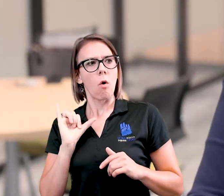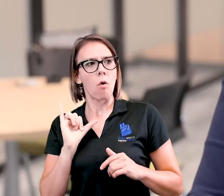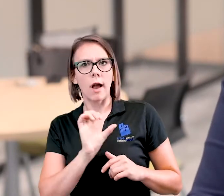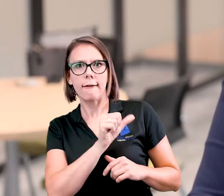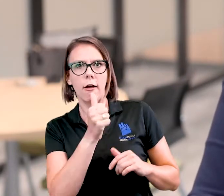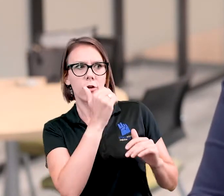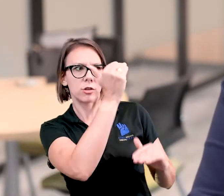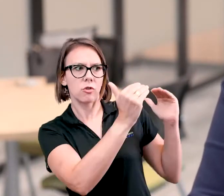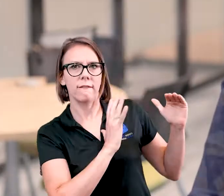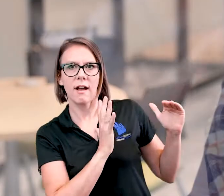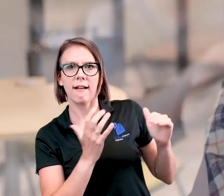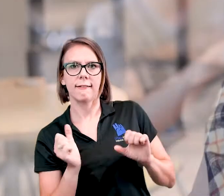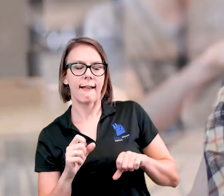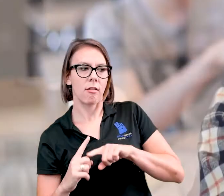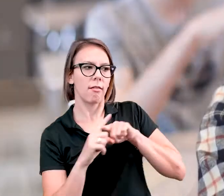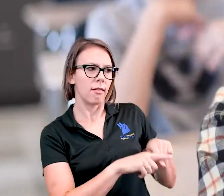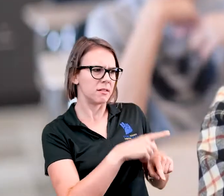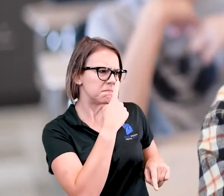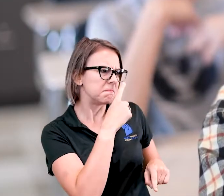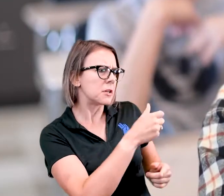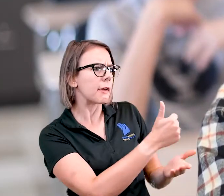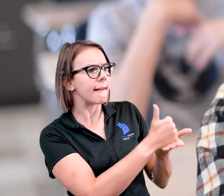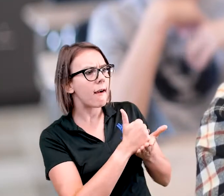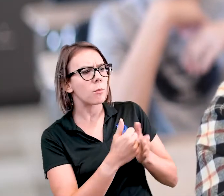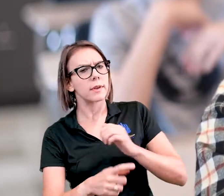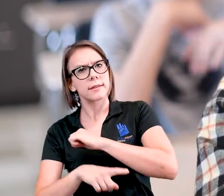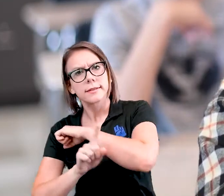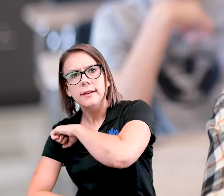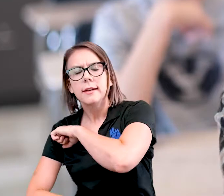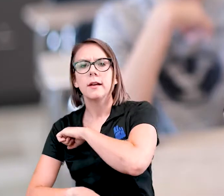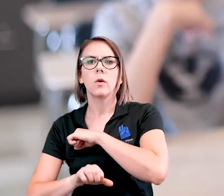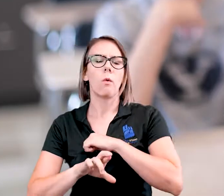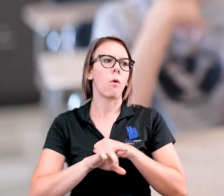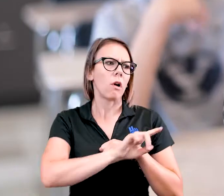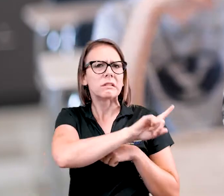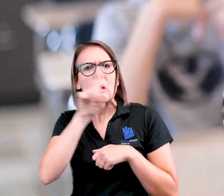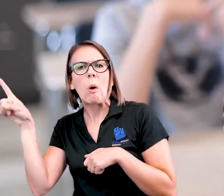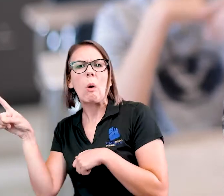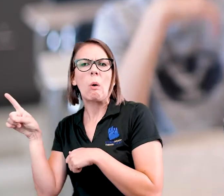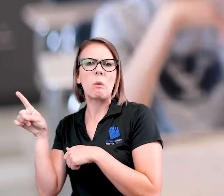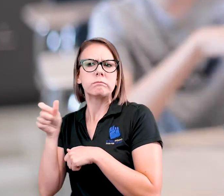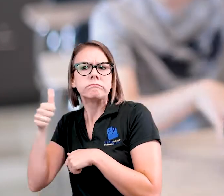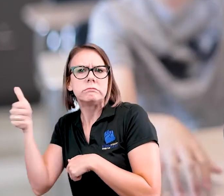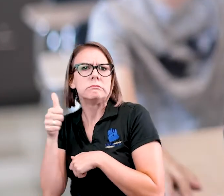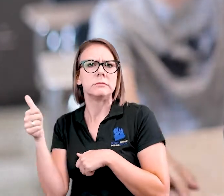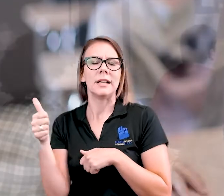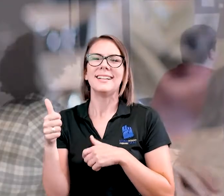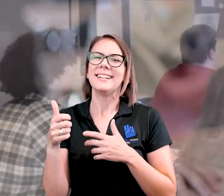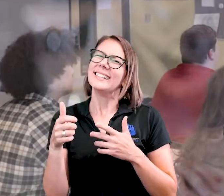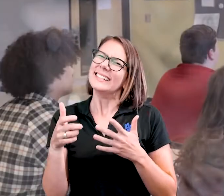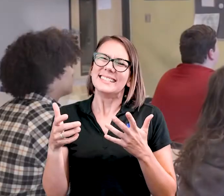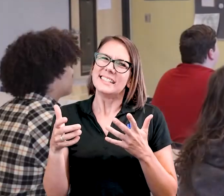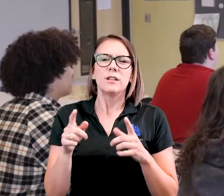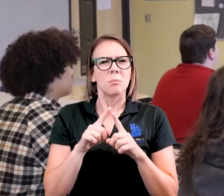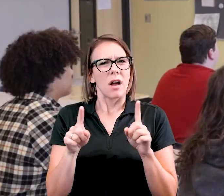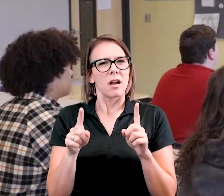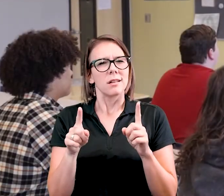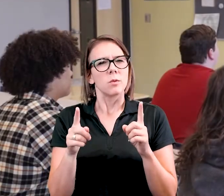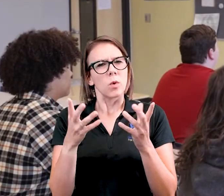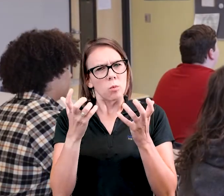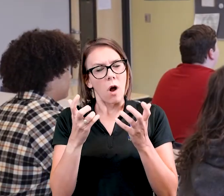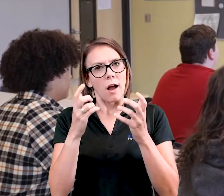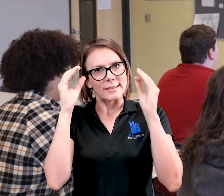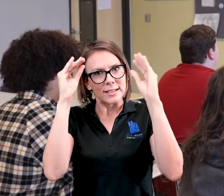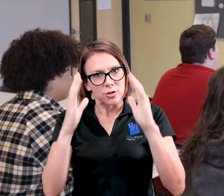it's easy to rely on them for behavior corrections or running errands or things like that. We like to teach